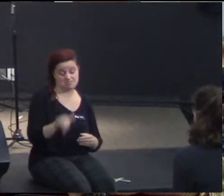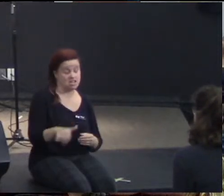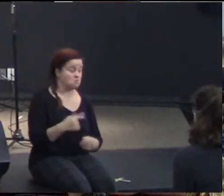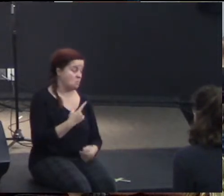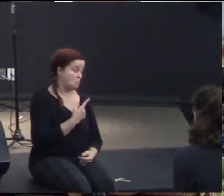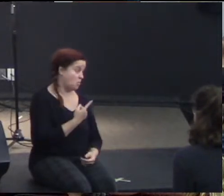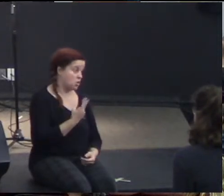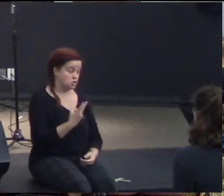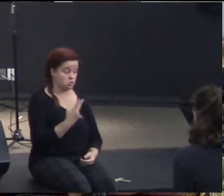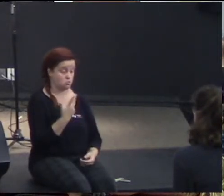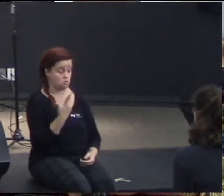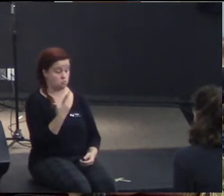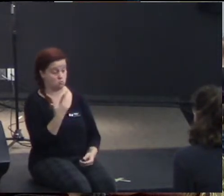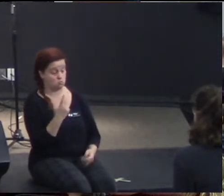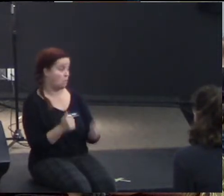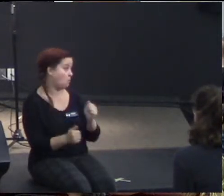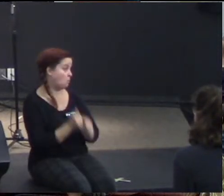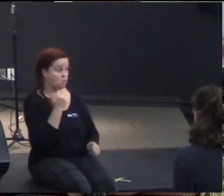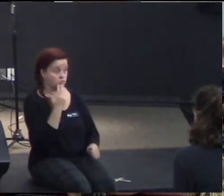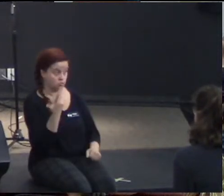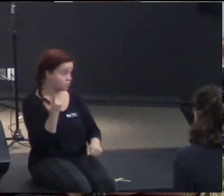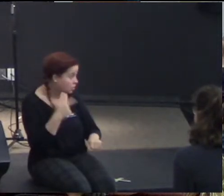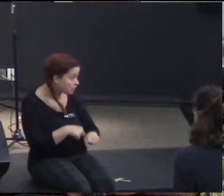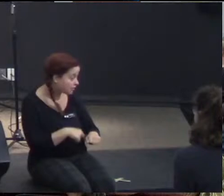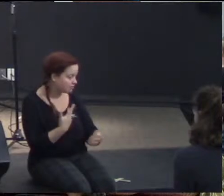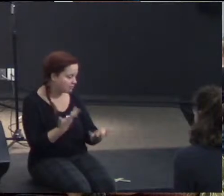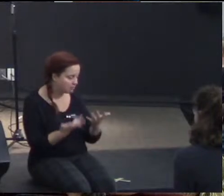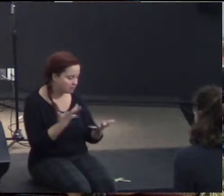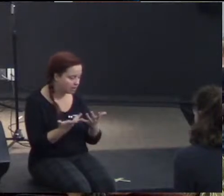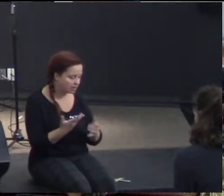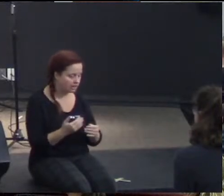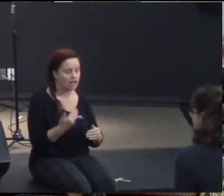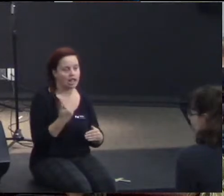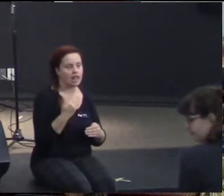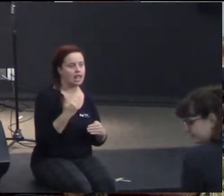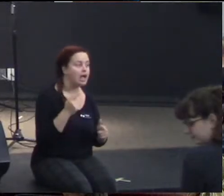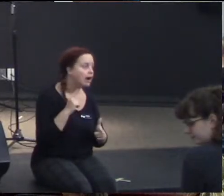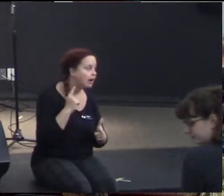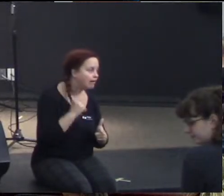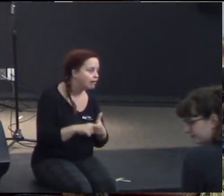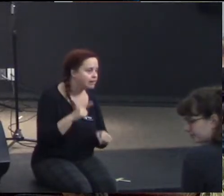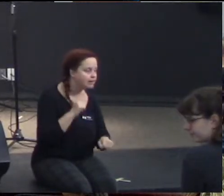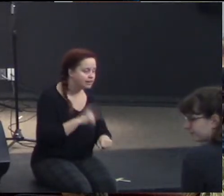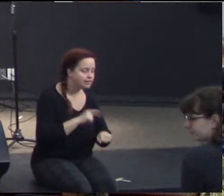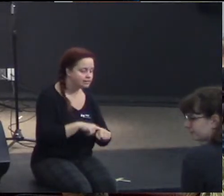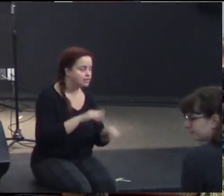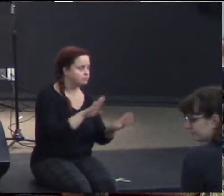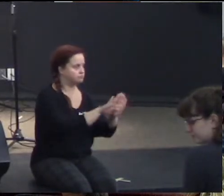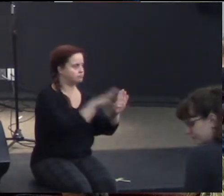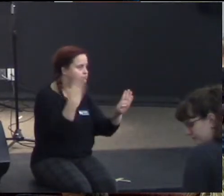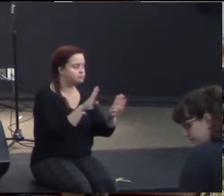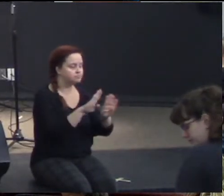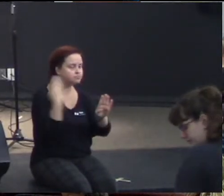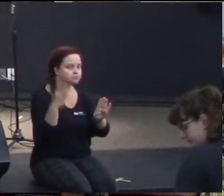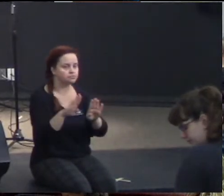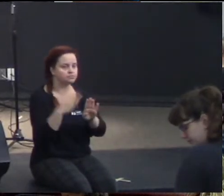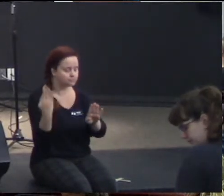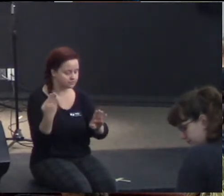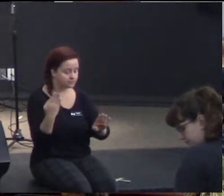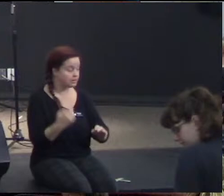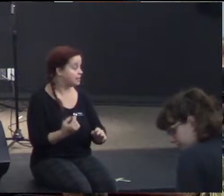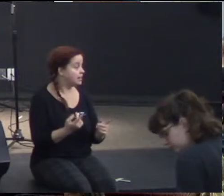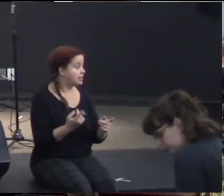Then that next time the meal is made and the cabinets are in the state that they're in, It goes from all grace, no truth to